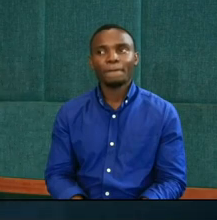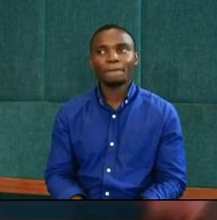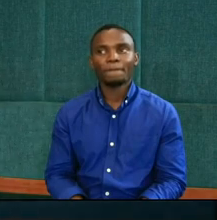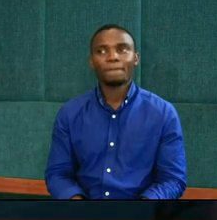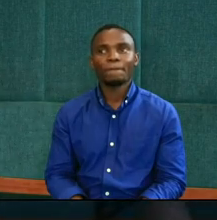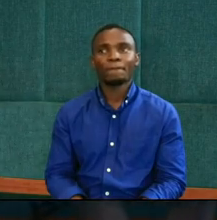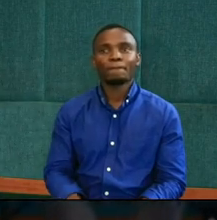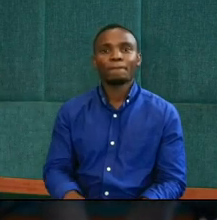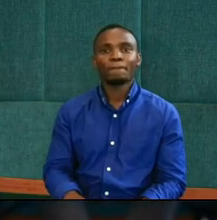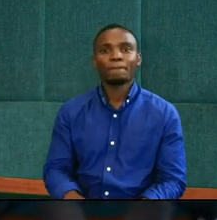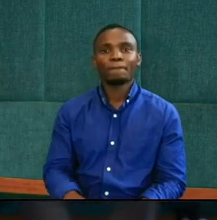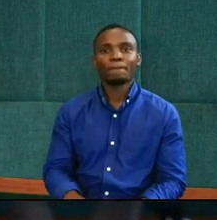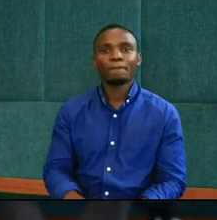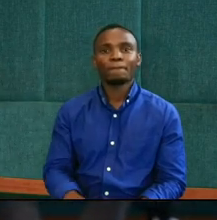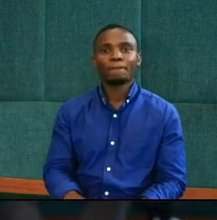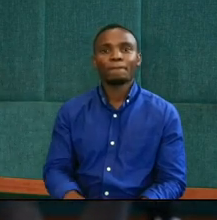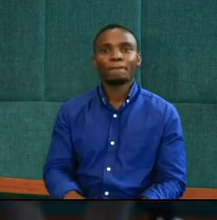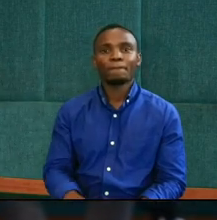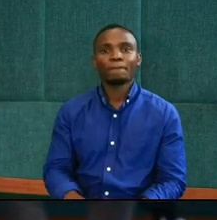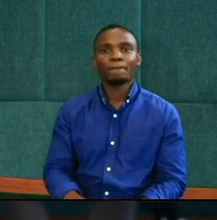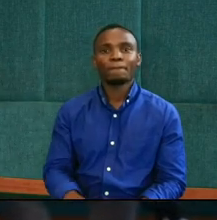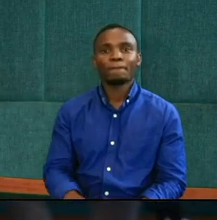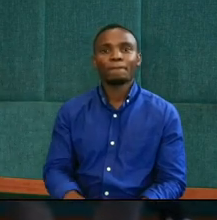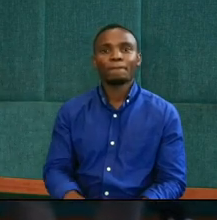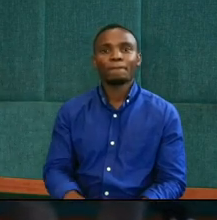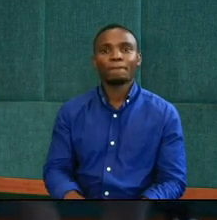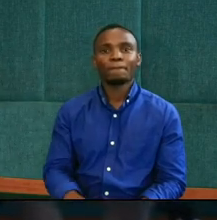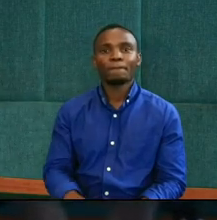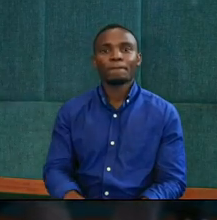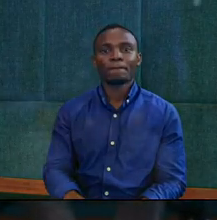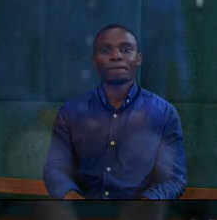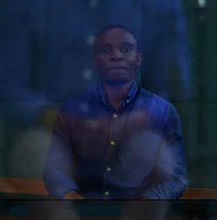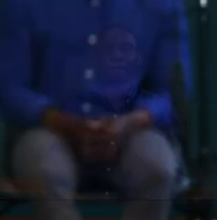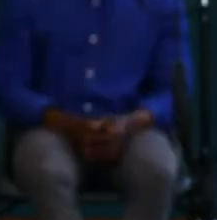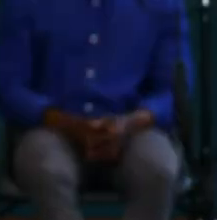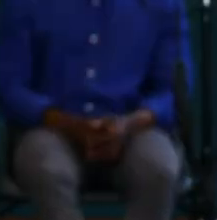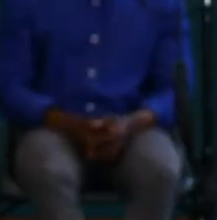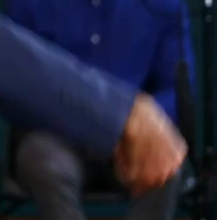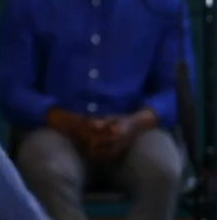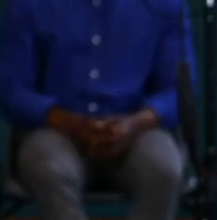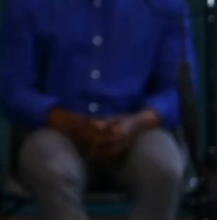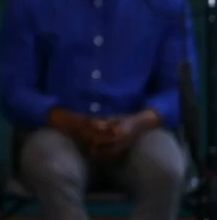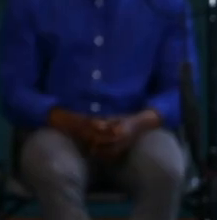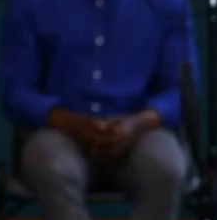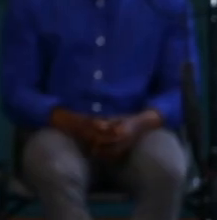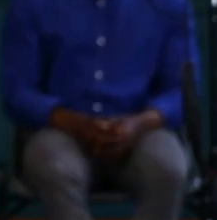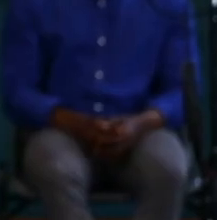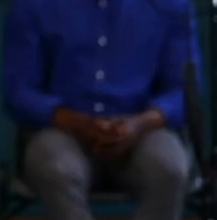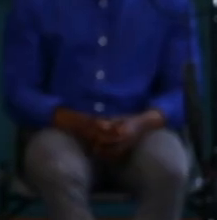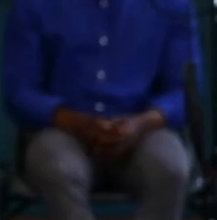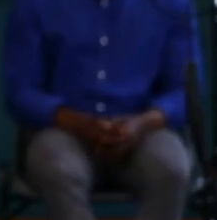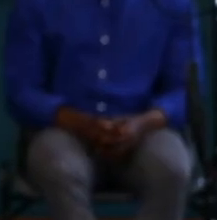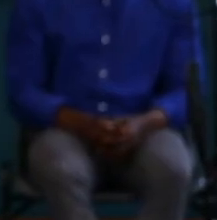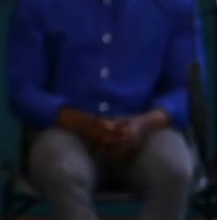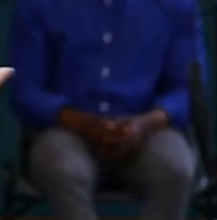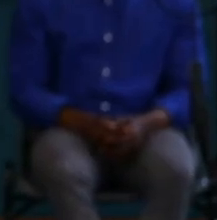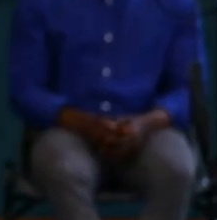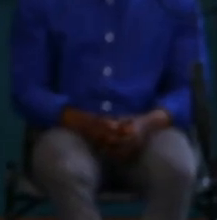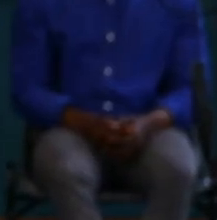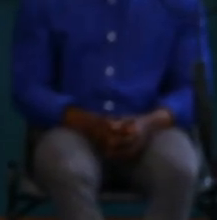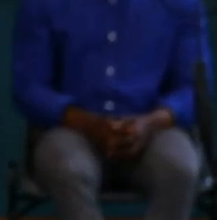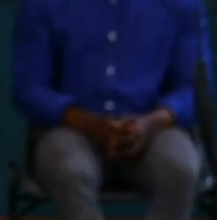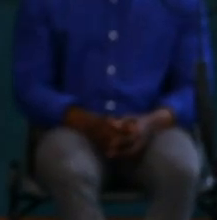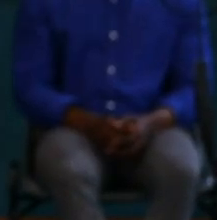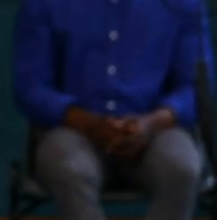Ellen White says it's some uncircumcised Gentiles from far land rode into Jerusalem, three wise men, and